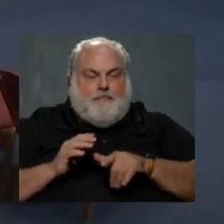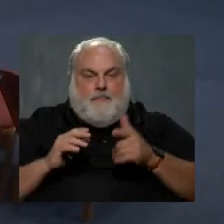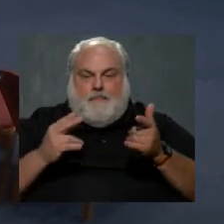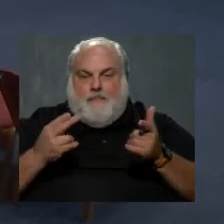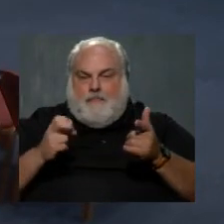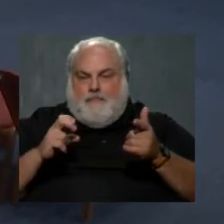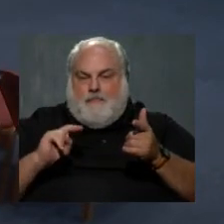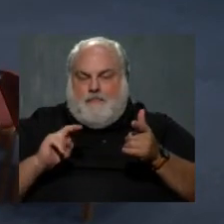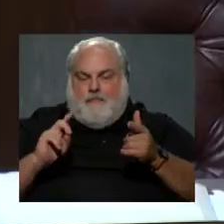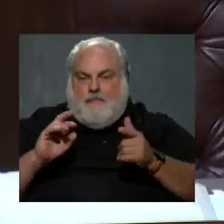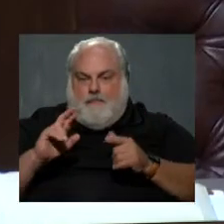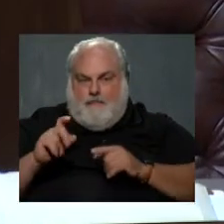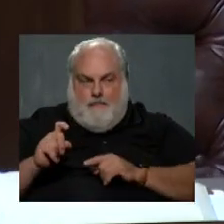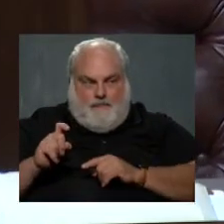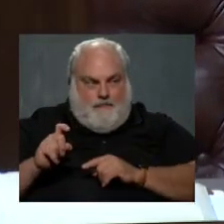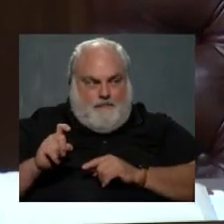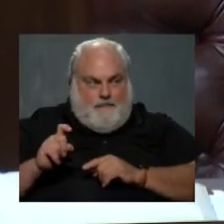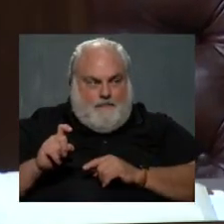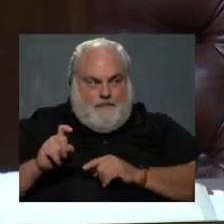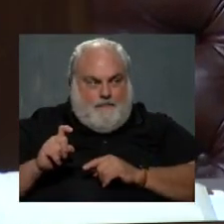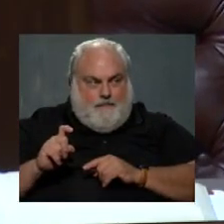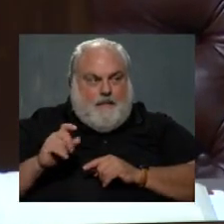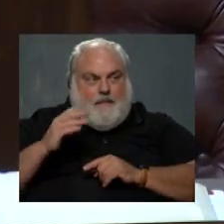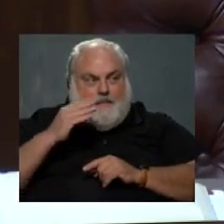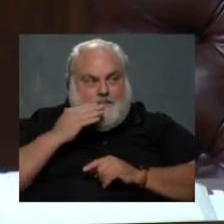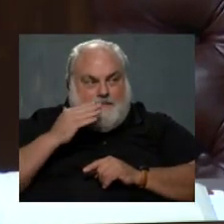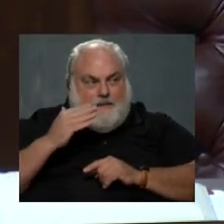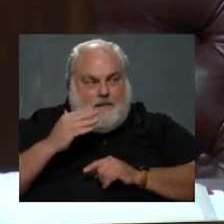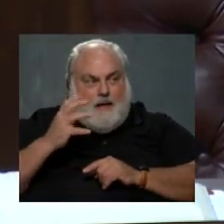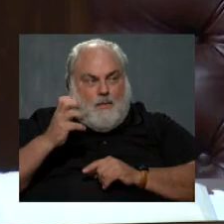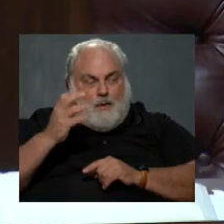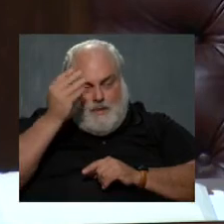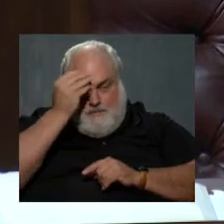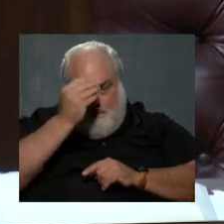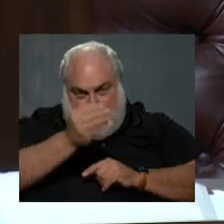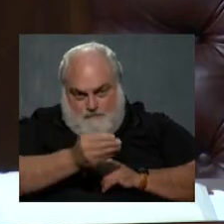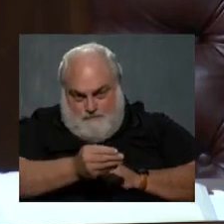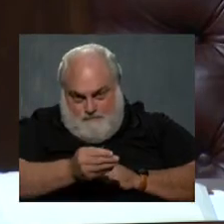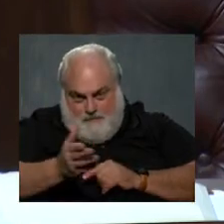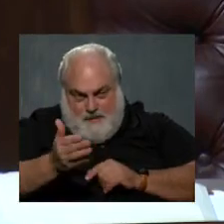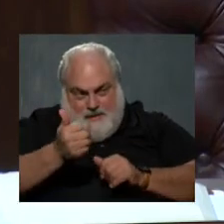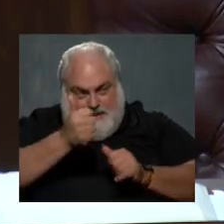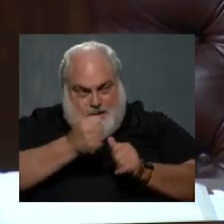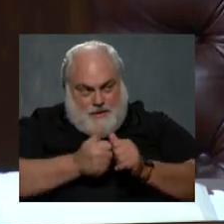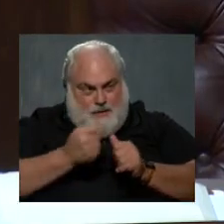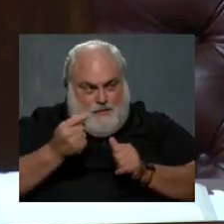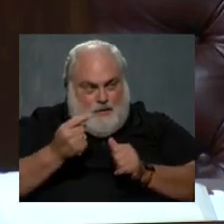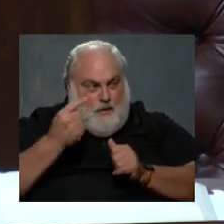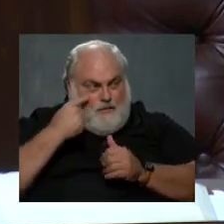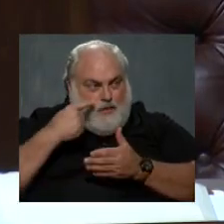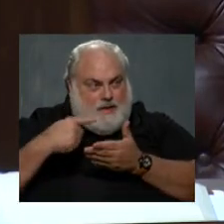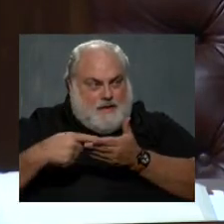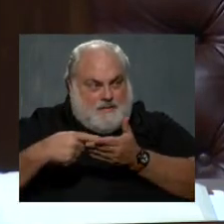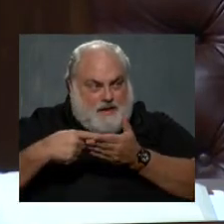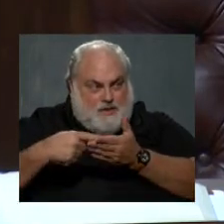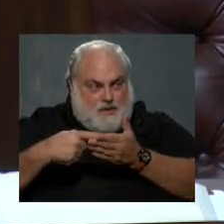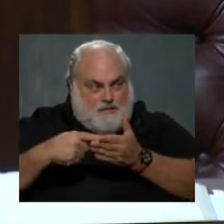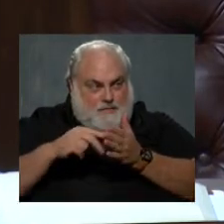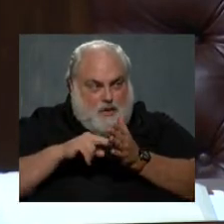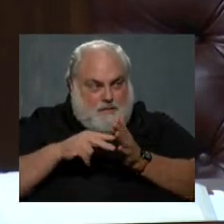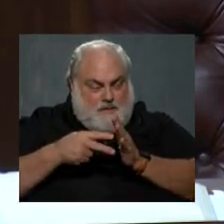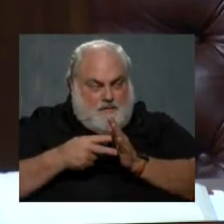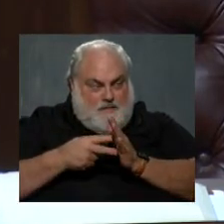Director Hendricks. Thank you. I want to pass along to each of you, and this is for discussion purposes